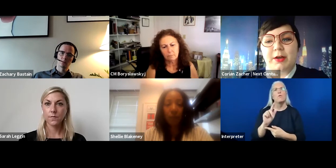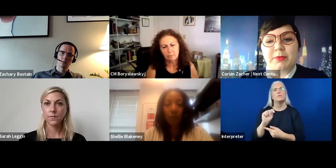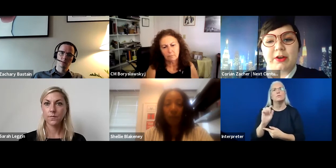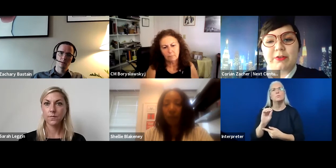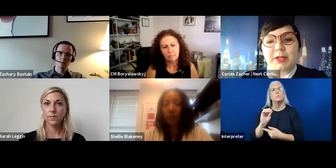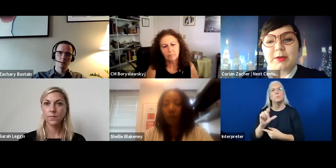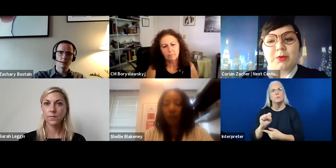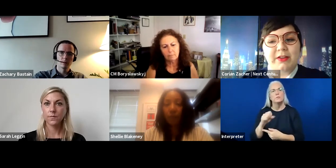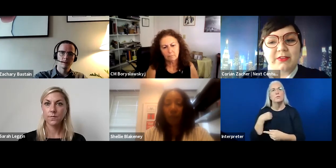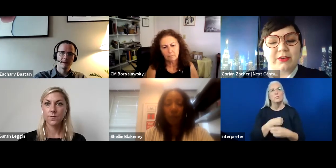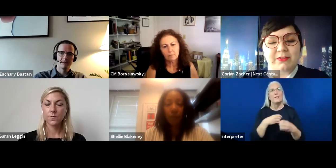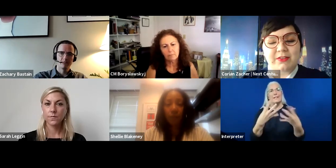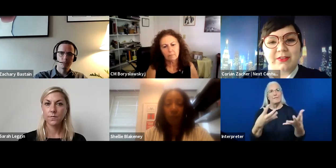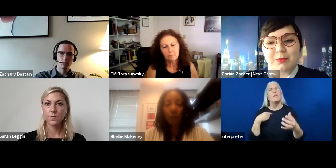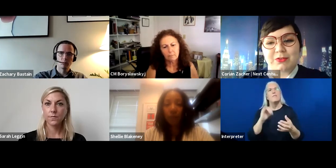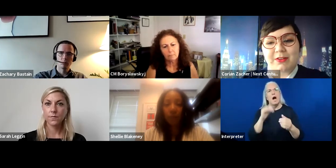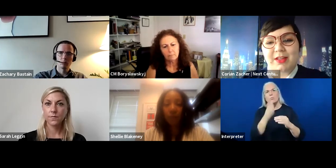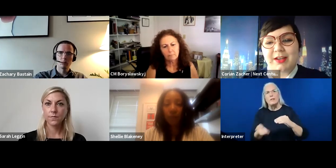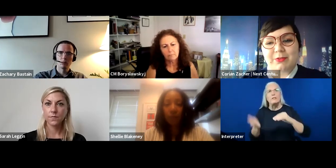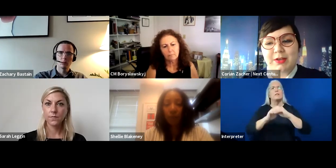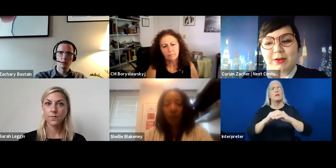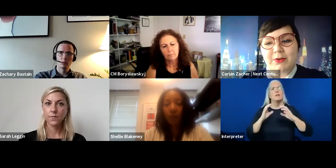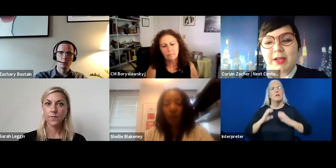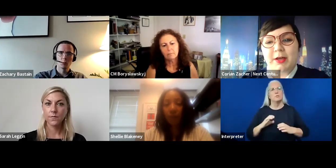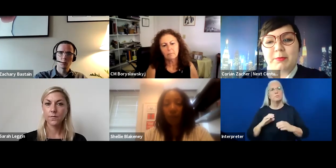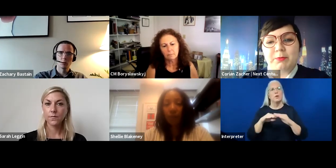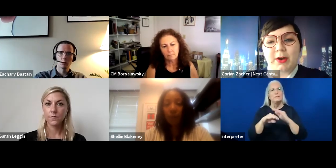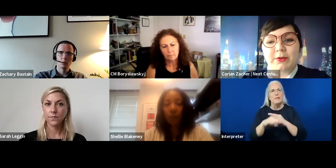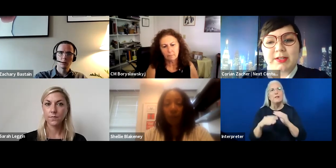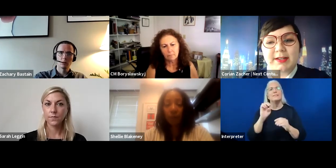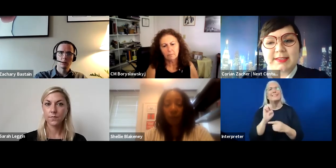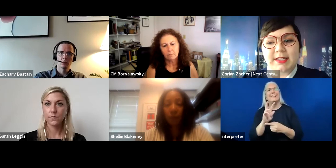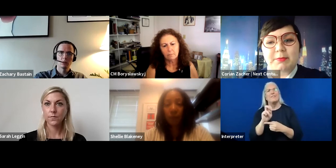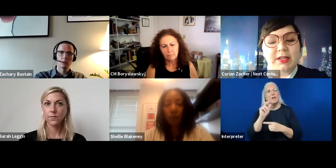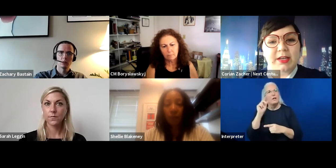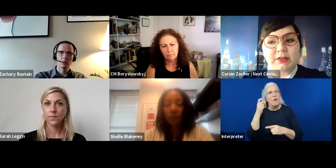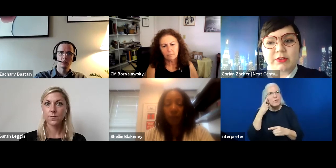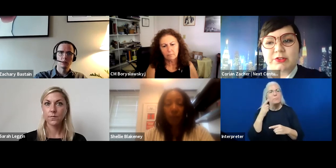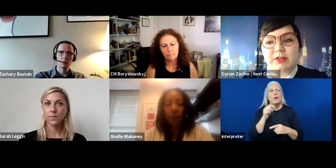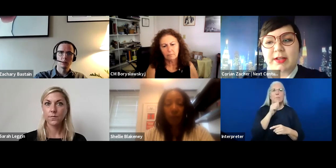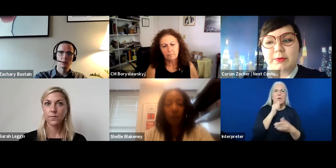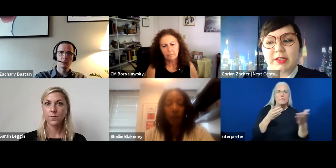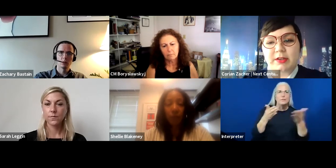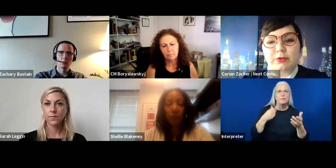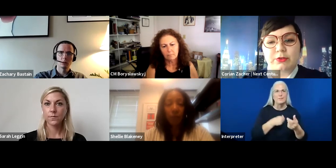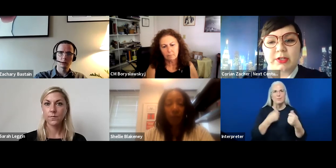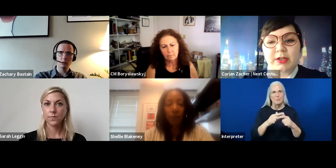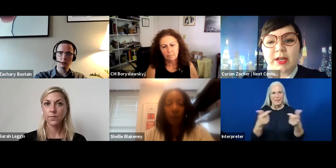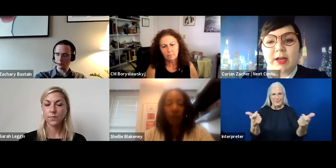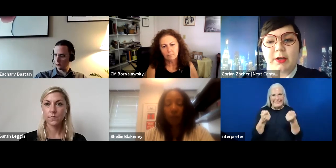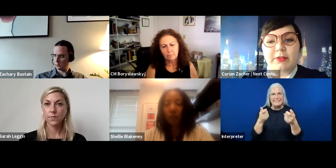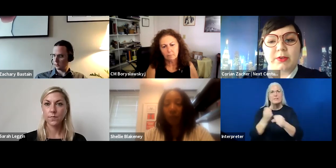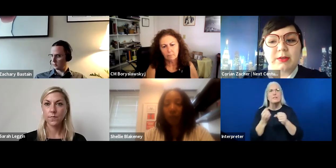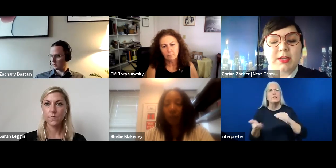of government and private services have moved online, as we know, and prioritizing and planning for digital equity and